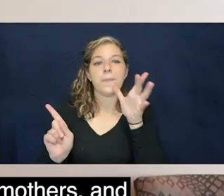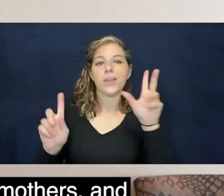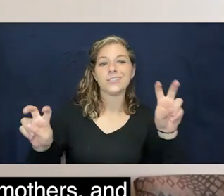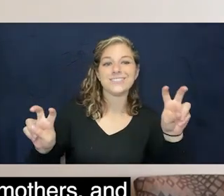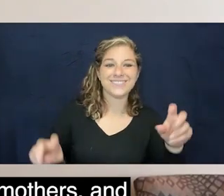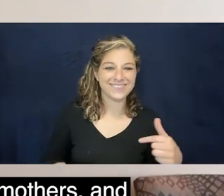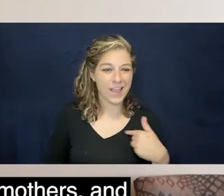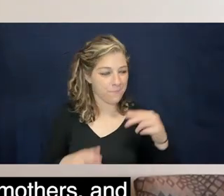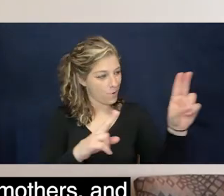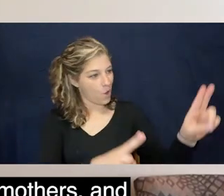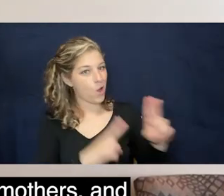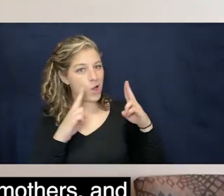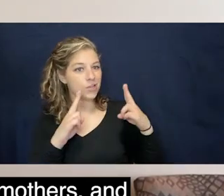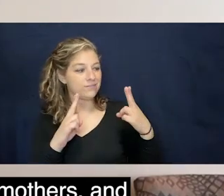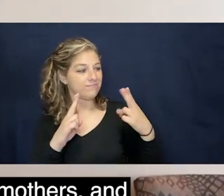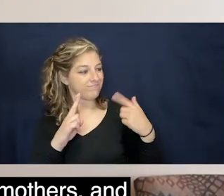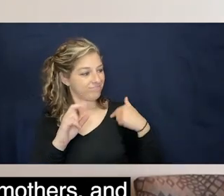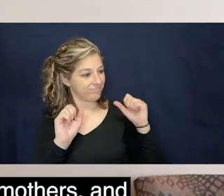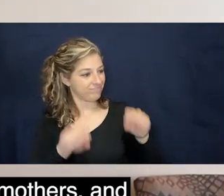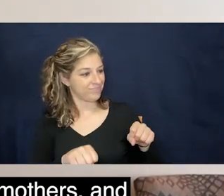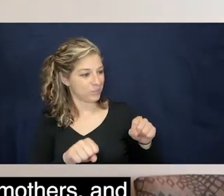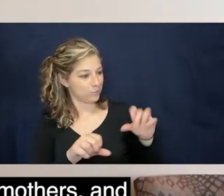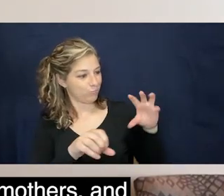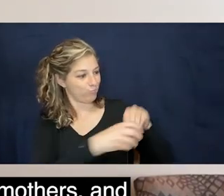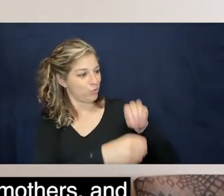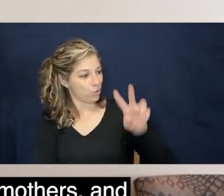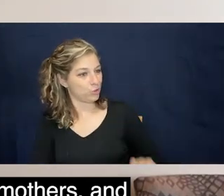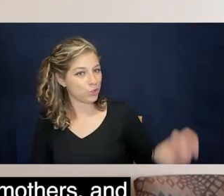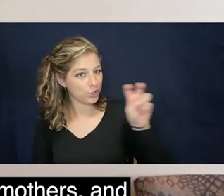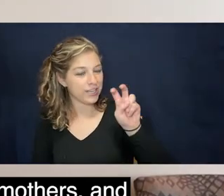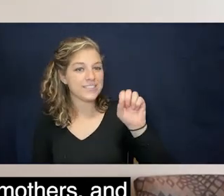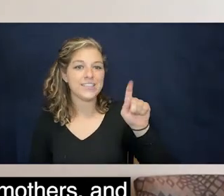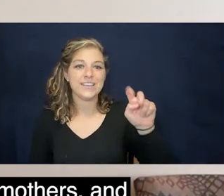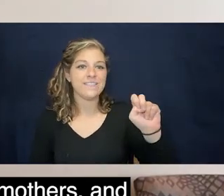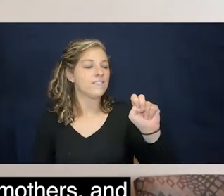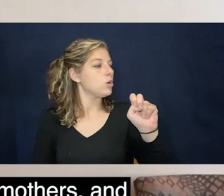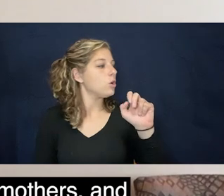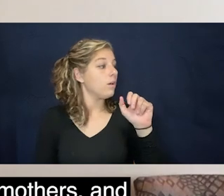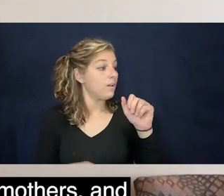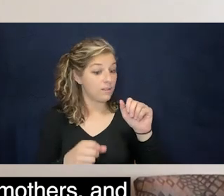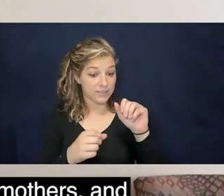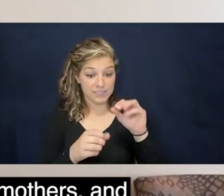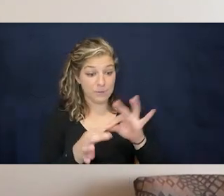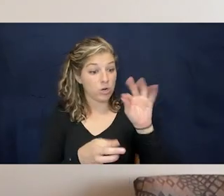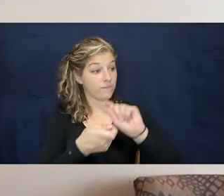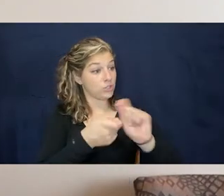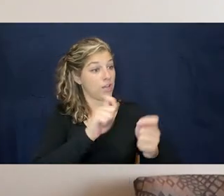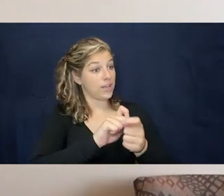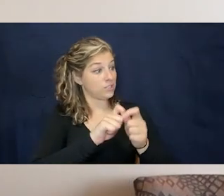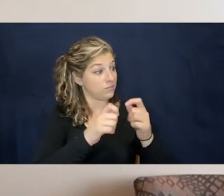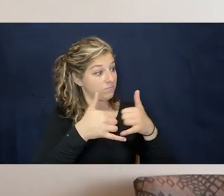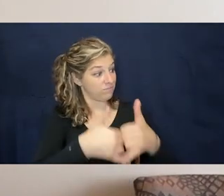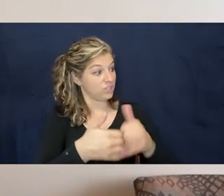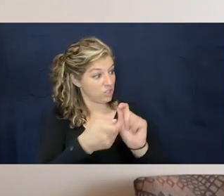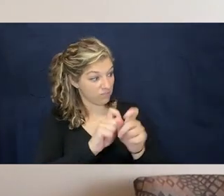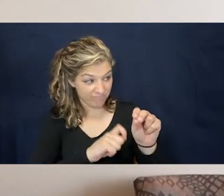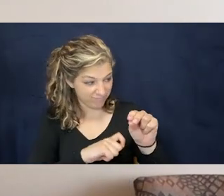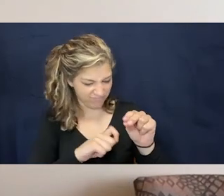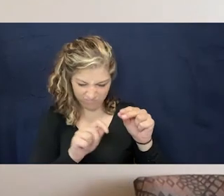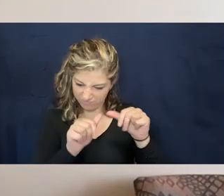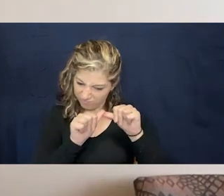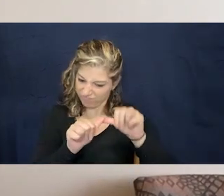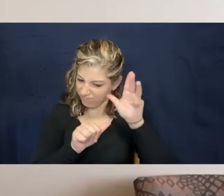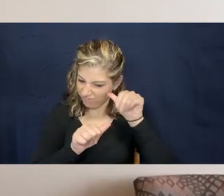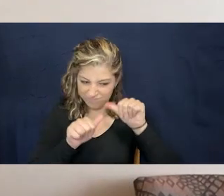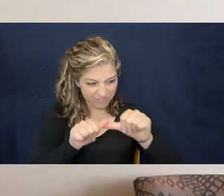consider ourselves brothers from different mothers, and I am honored that he asked me to go along for the ride. Steve, don't let the Spirit of